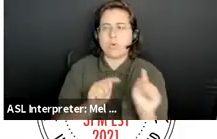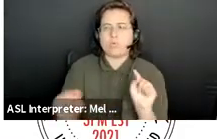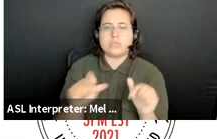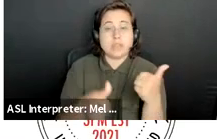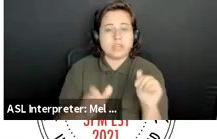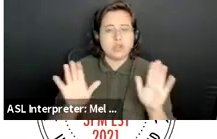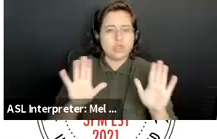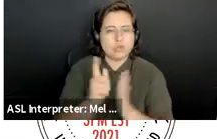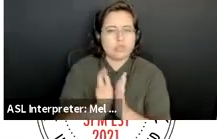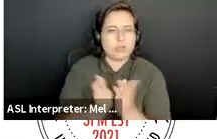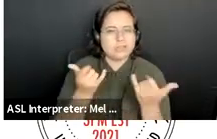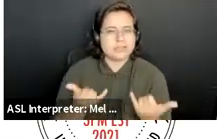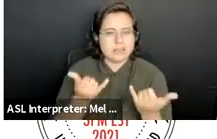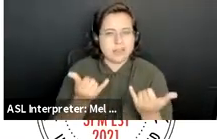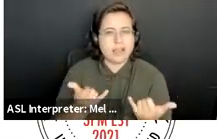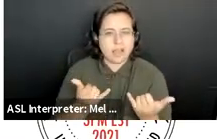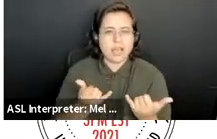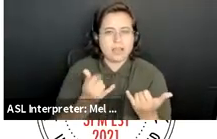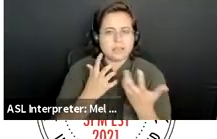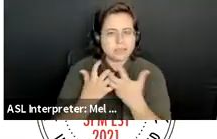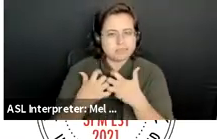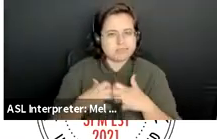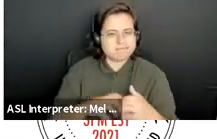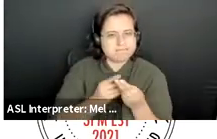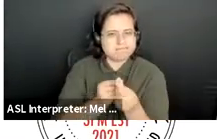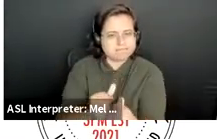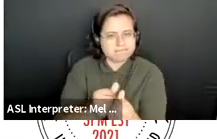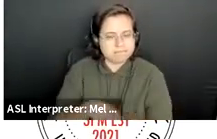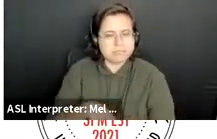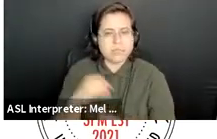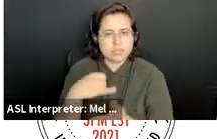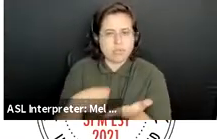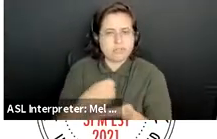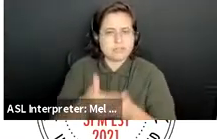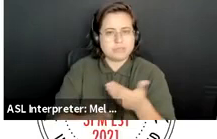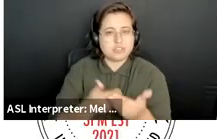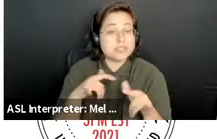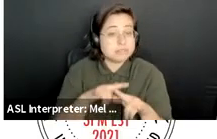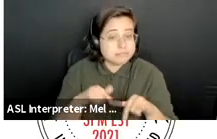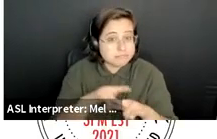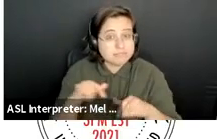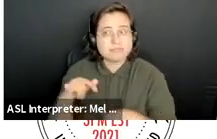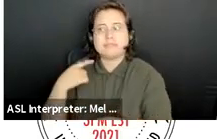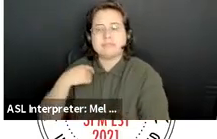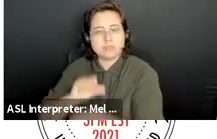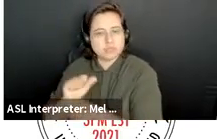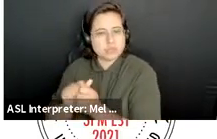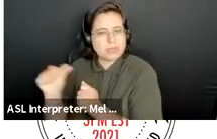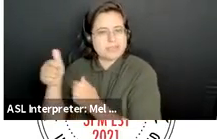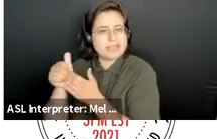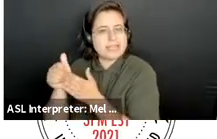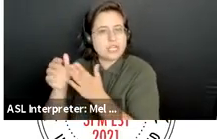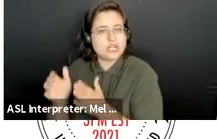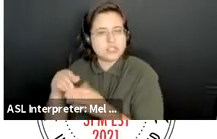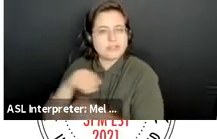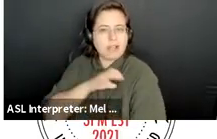working with now to streamline the artist visa process. At the same time, we're also working with some leaders in Congress